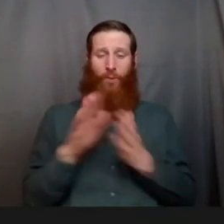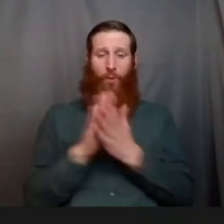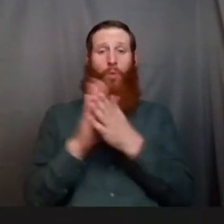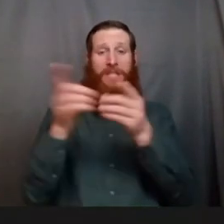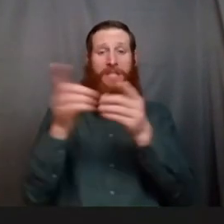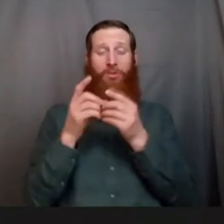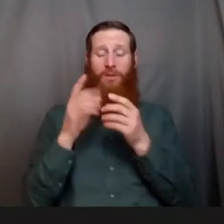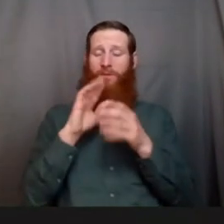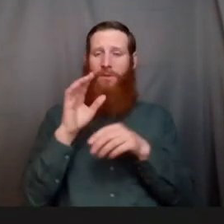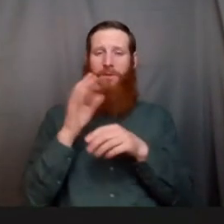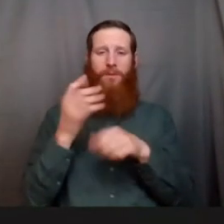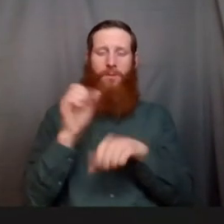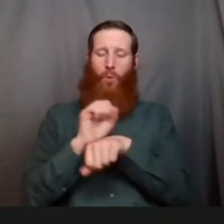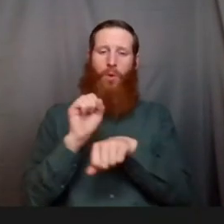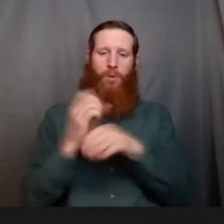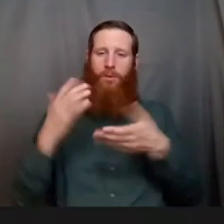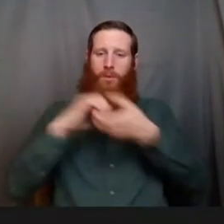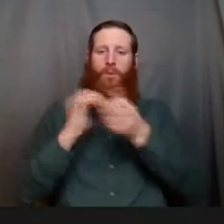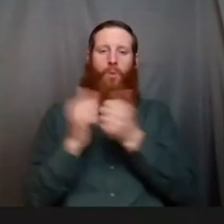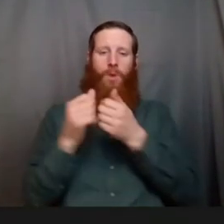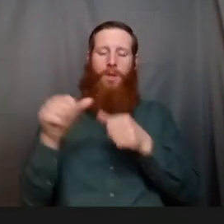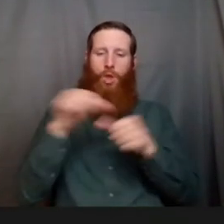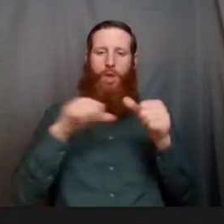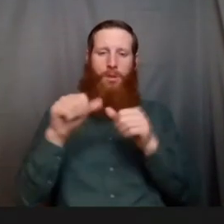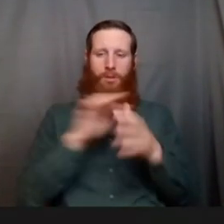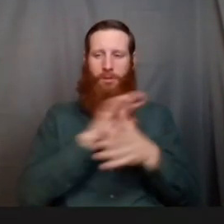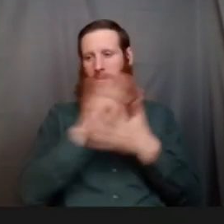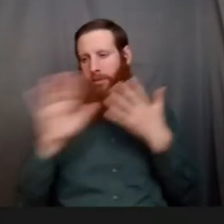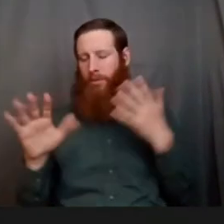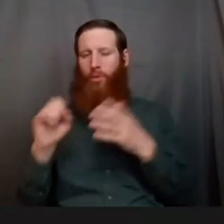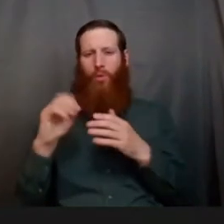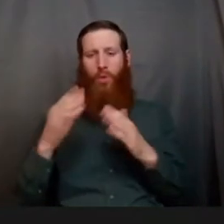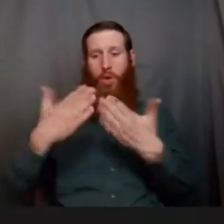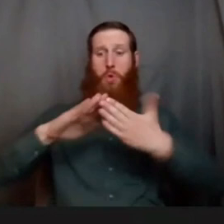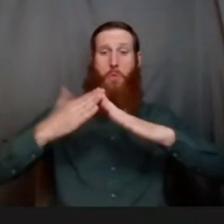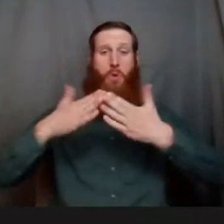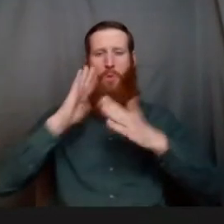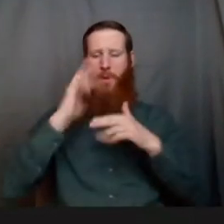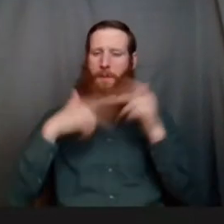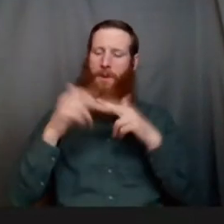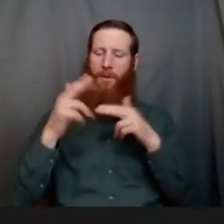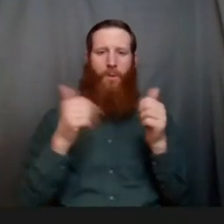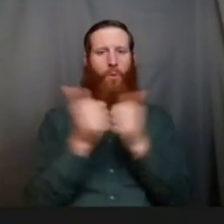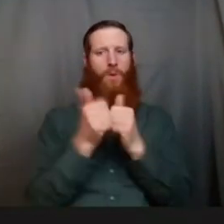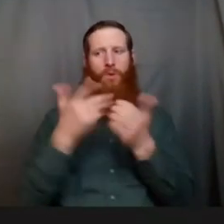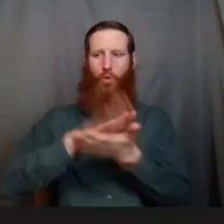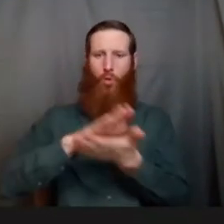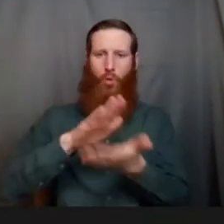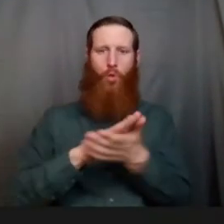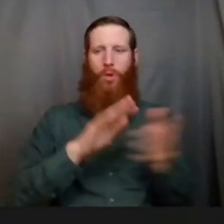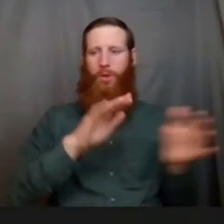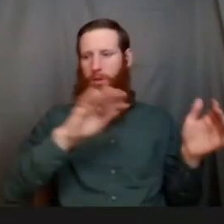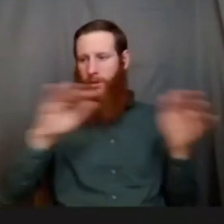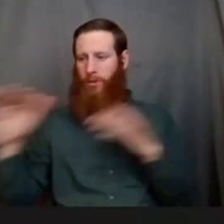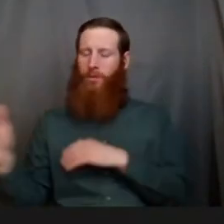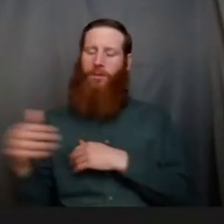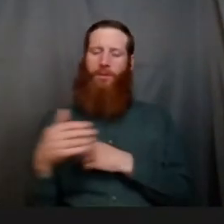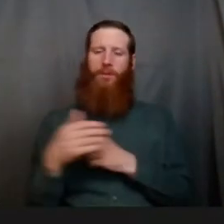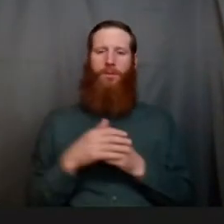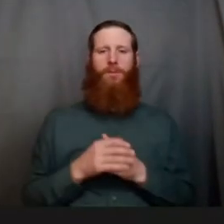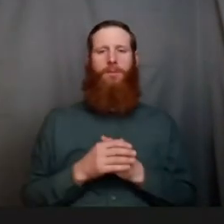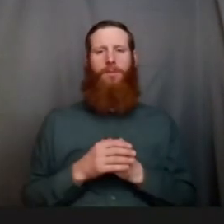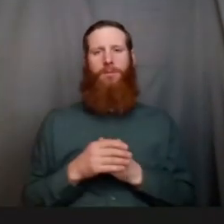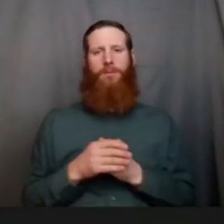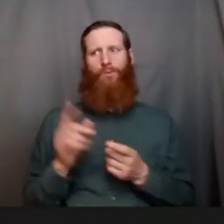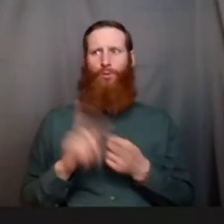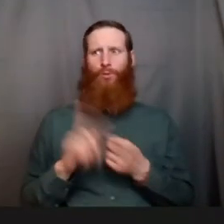each other, so we can expect them to be building community across even schools, just to be able to really